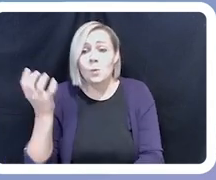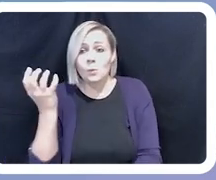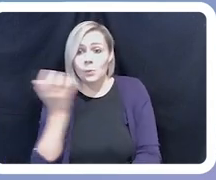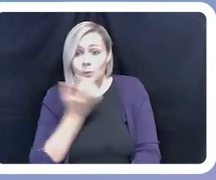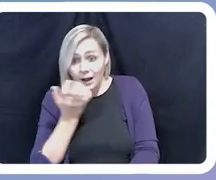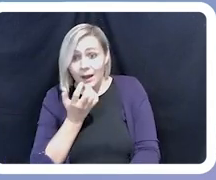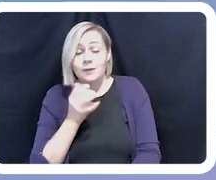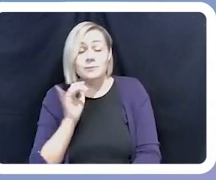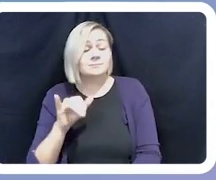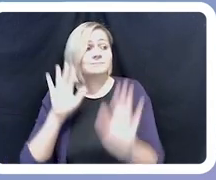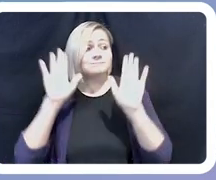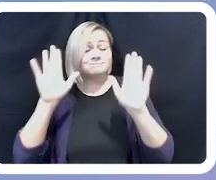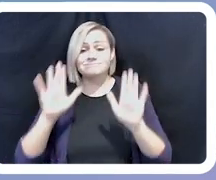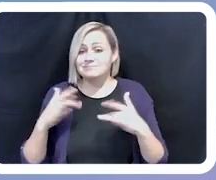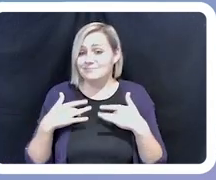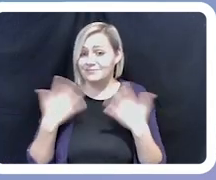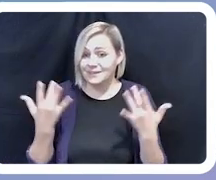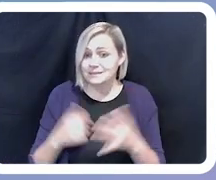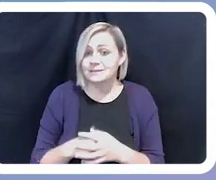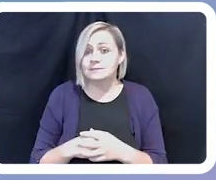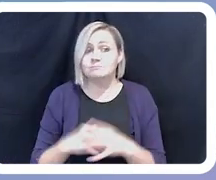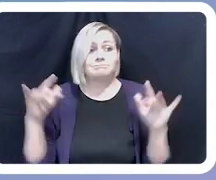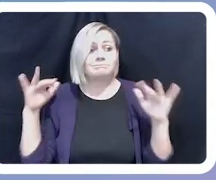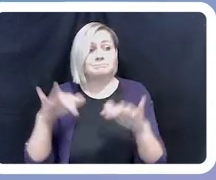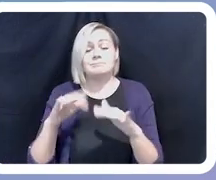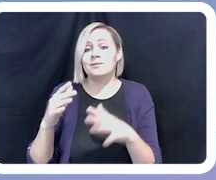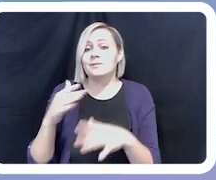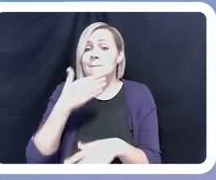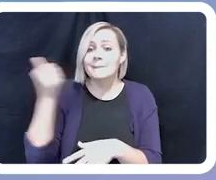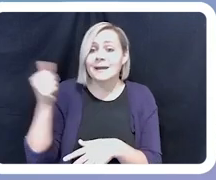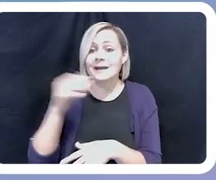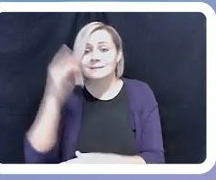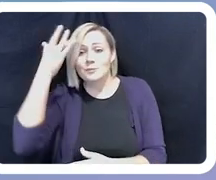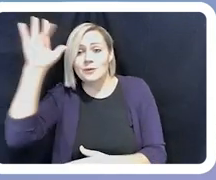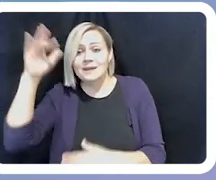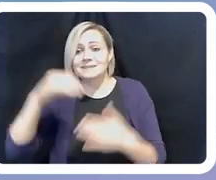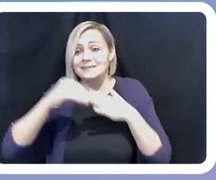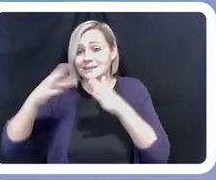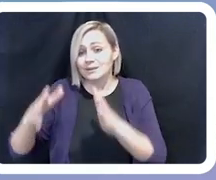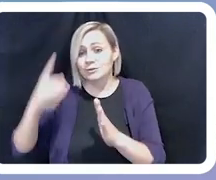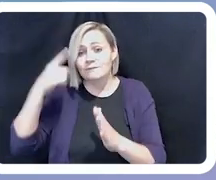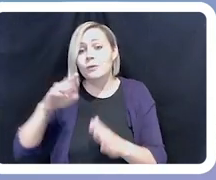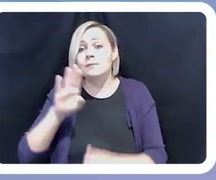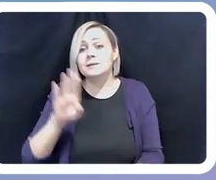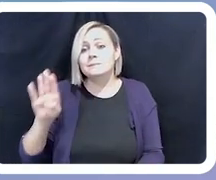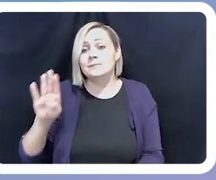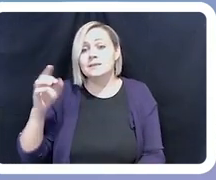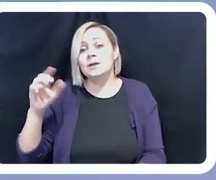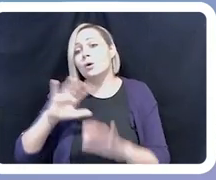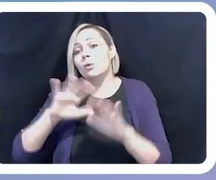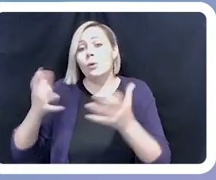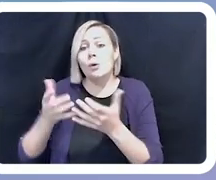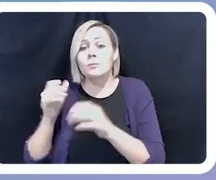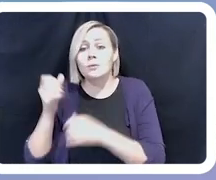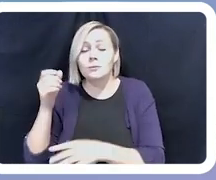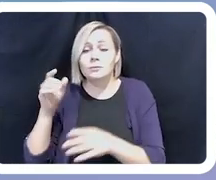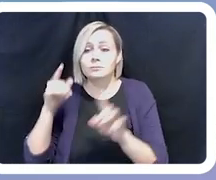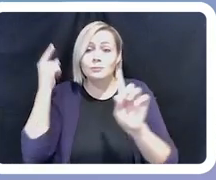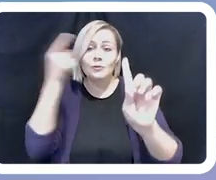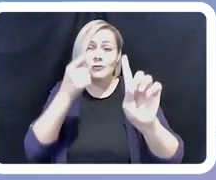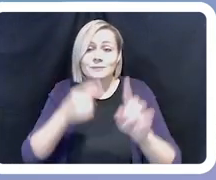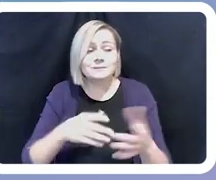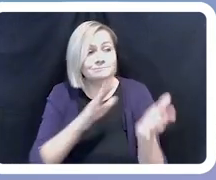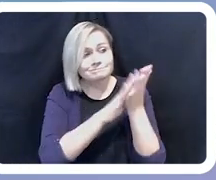What an incredible event, bringing together the best and the brightest leaders of the Best Buddies global movement. Give yourself a round of